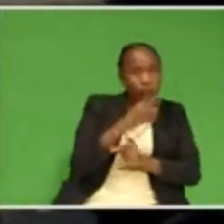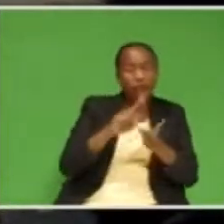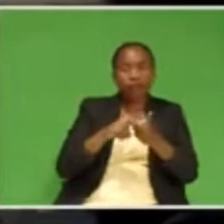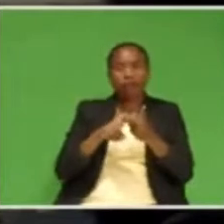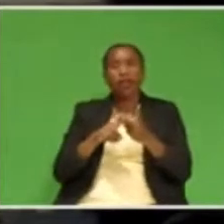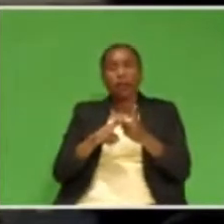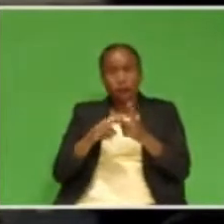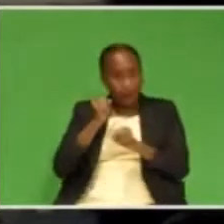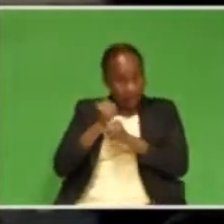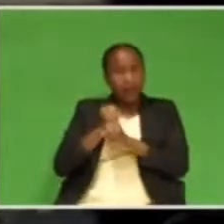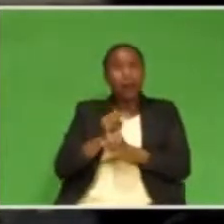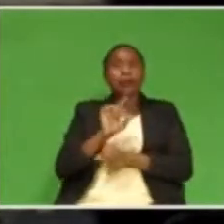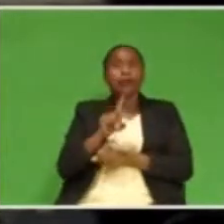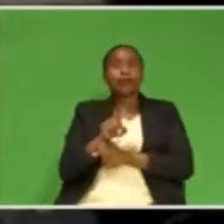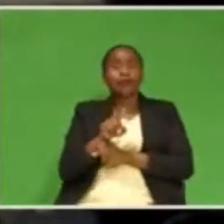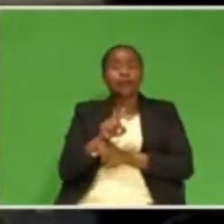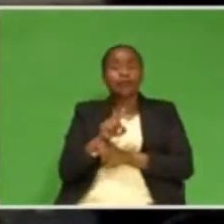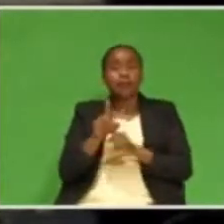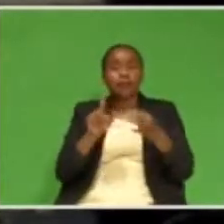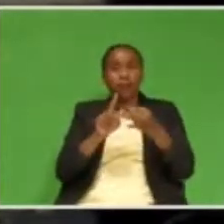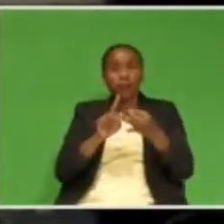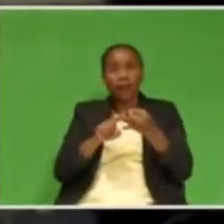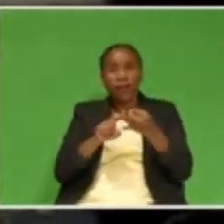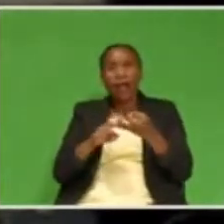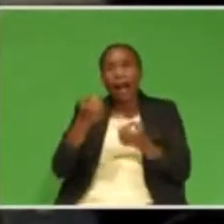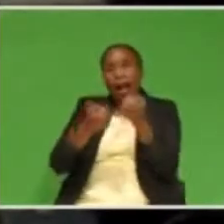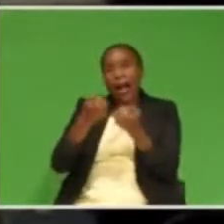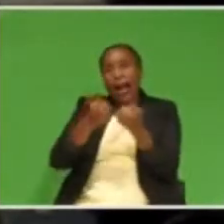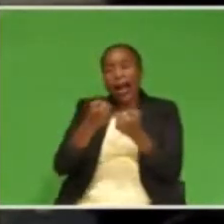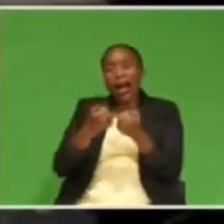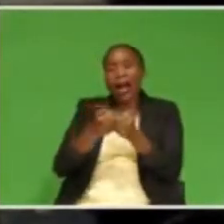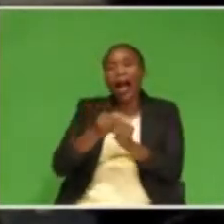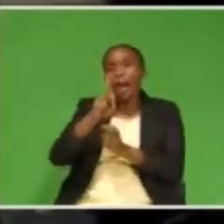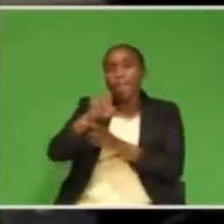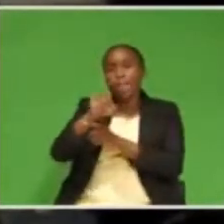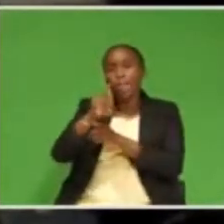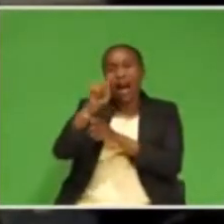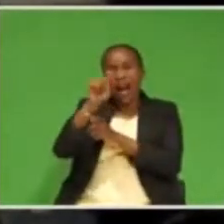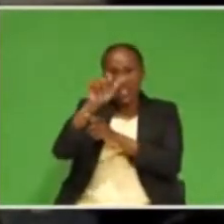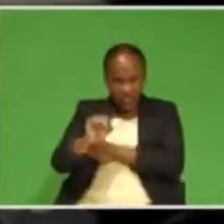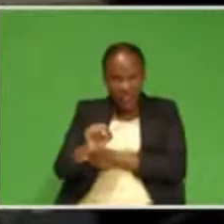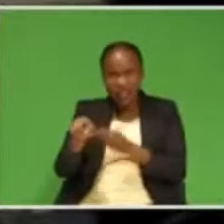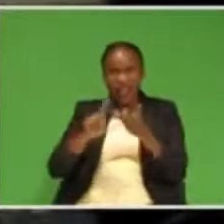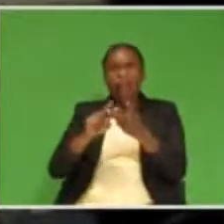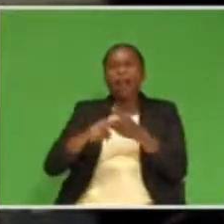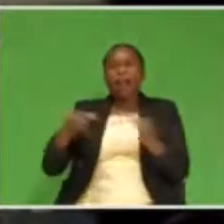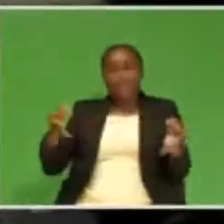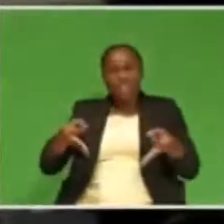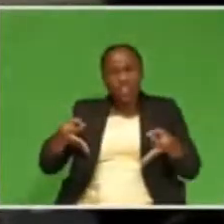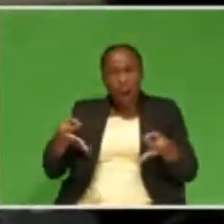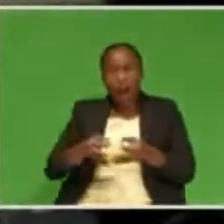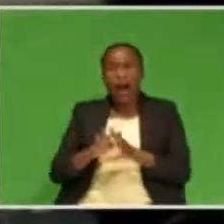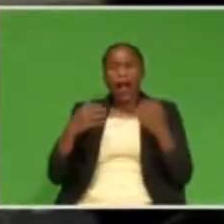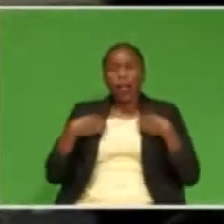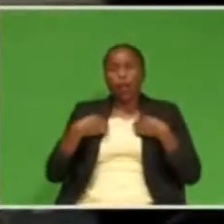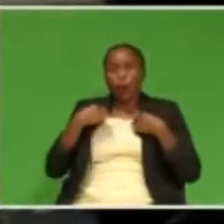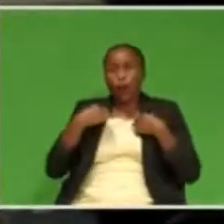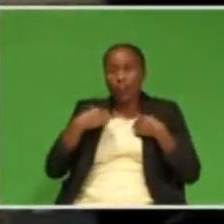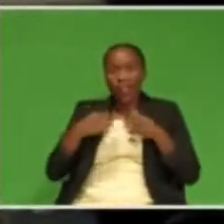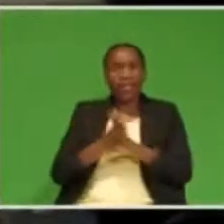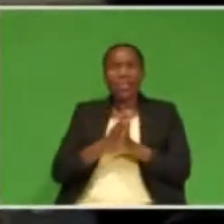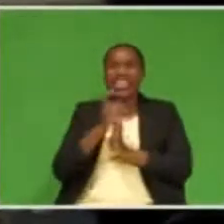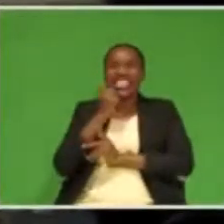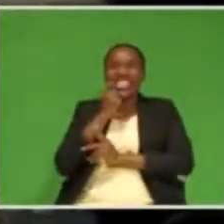manufacturing that, car parts, furniture, clothing, steel, chemicals, mining